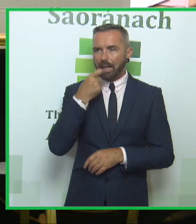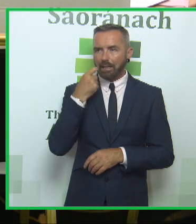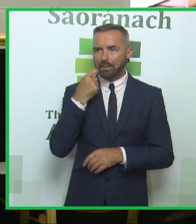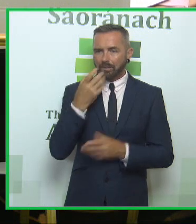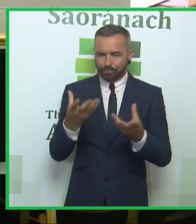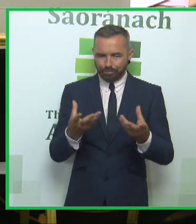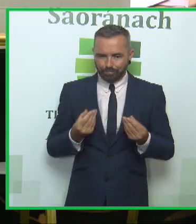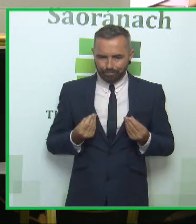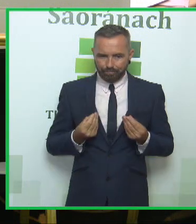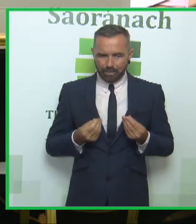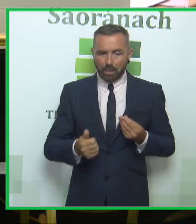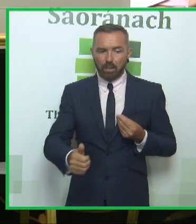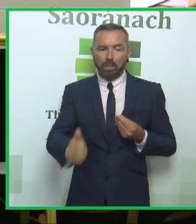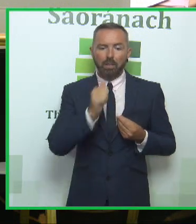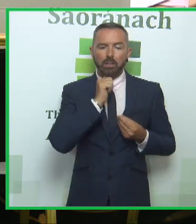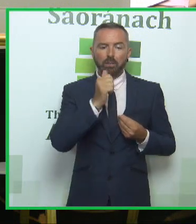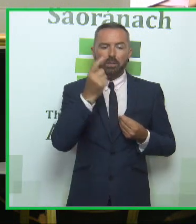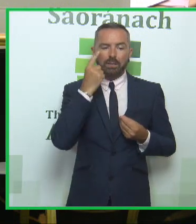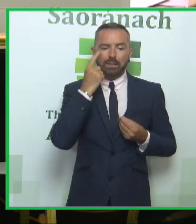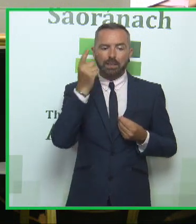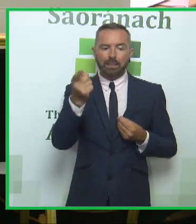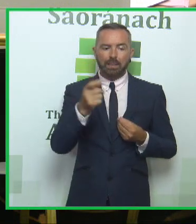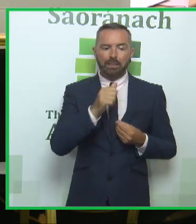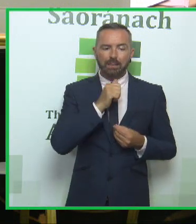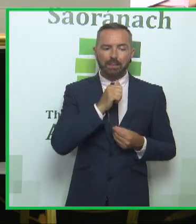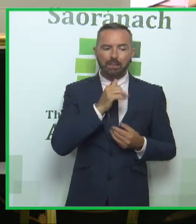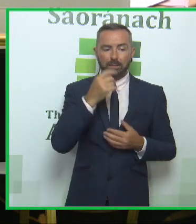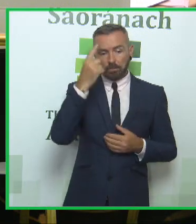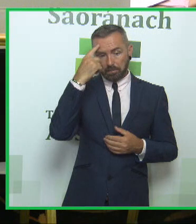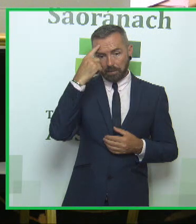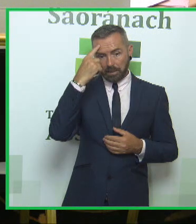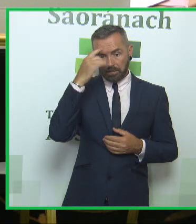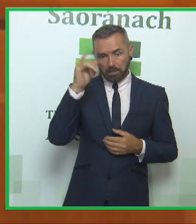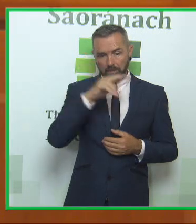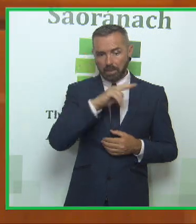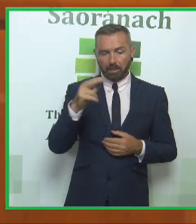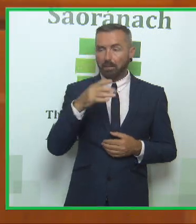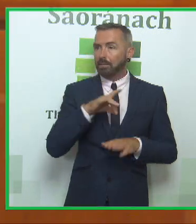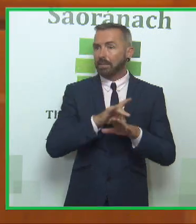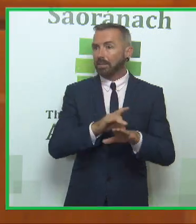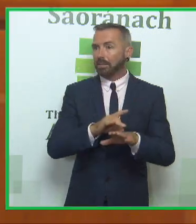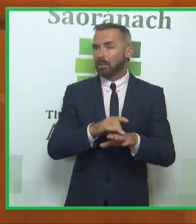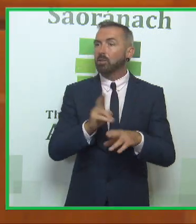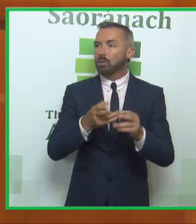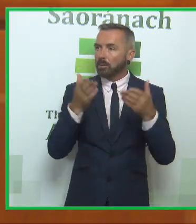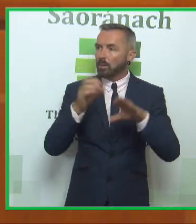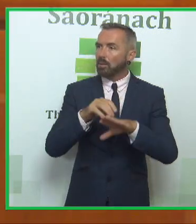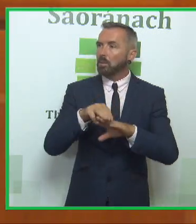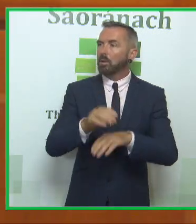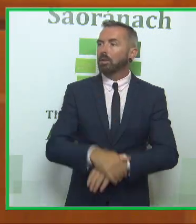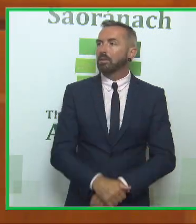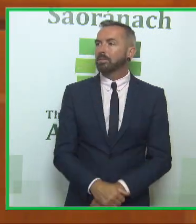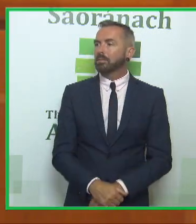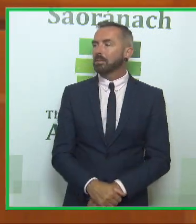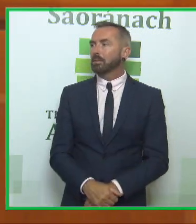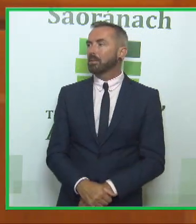see maybe they don't see drug addiction as an illness, and we think that should be emphasised more. Other things, we